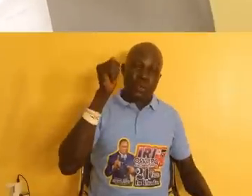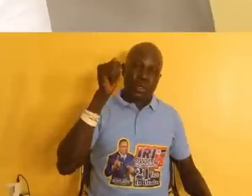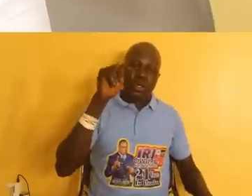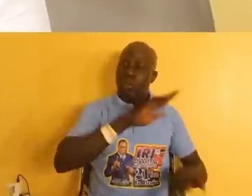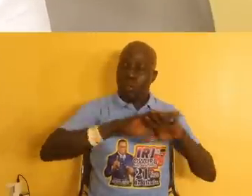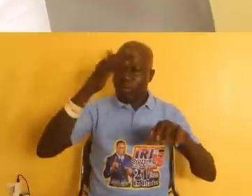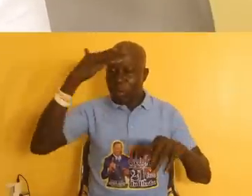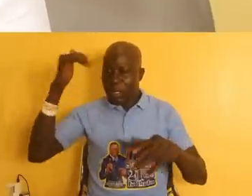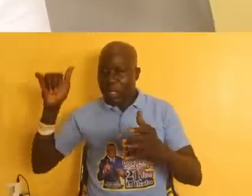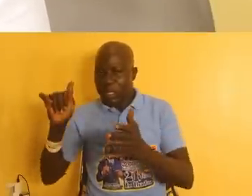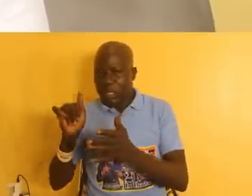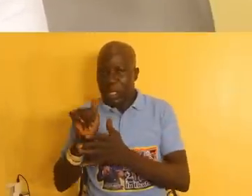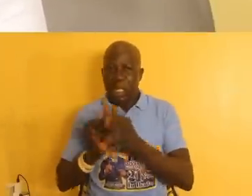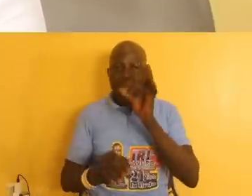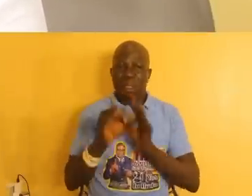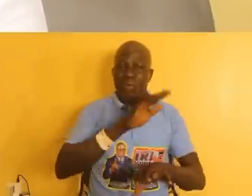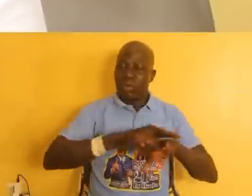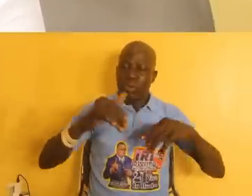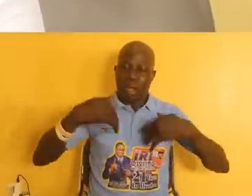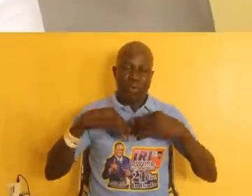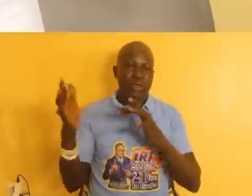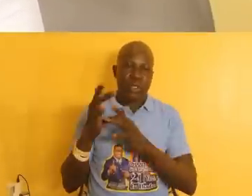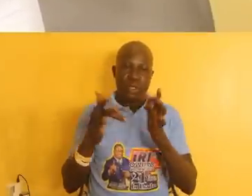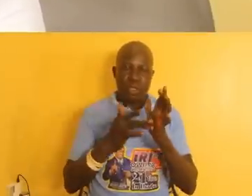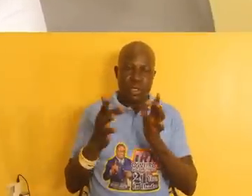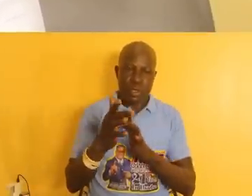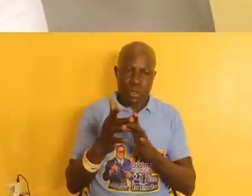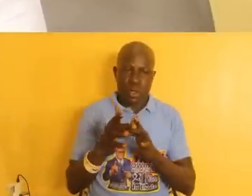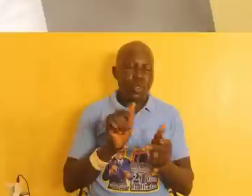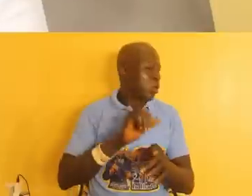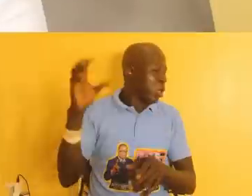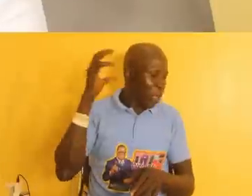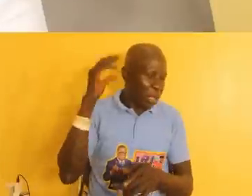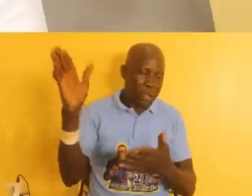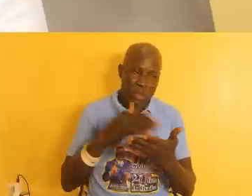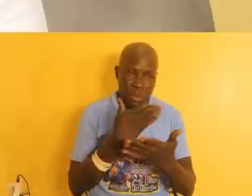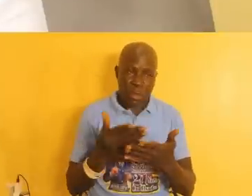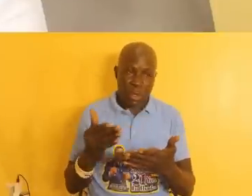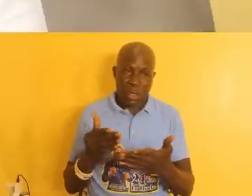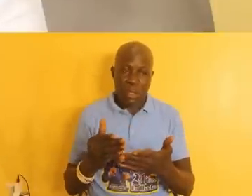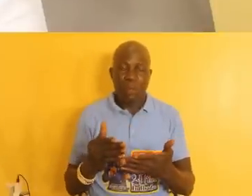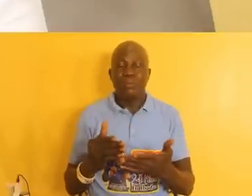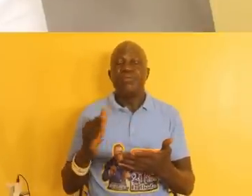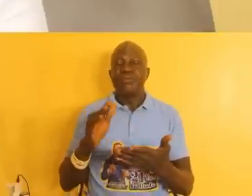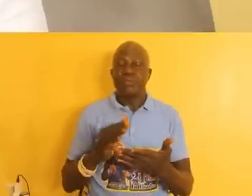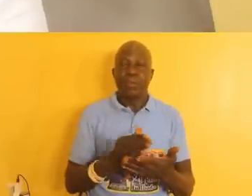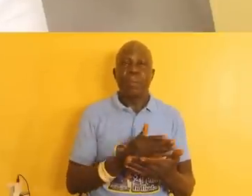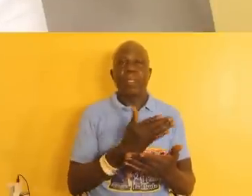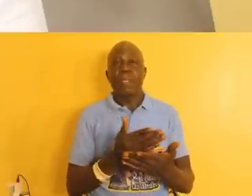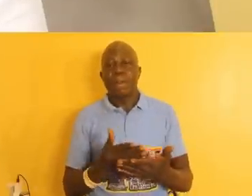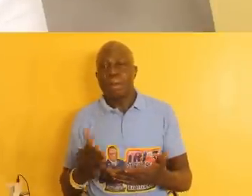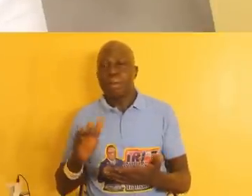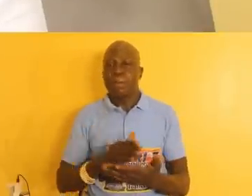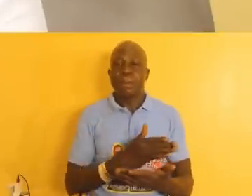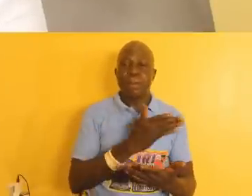Ó gbàgbé o. Don't forget. Tó o bá tí ì ní Jésù. If you don't have Jesus. Ẹ gbọ́ nìyẹn. Don't hear that song. Ayé sì ń bẹ.